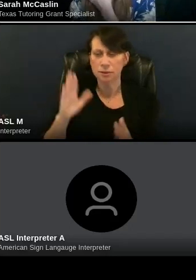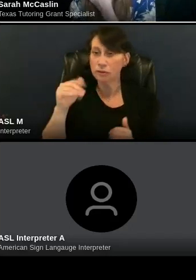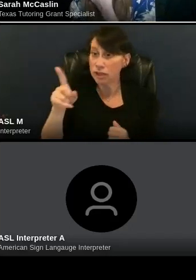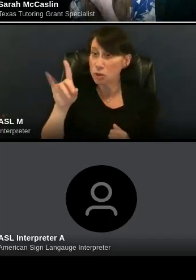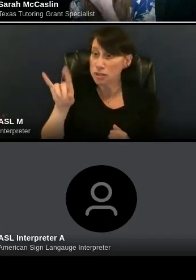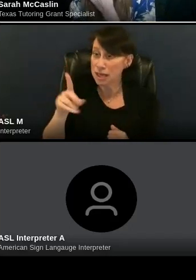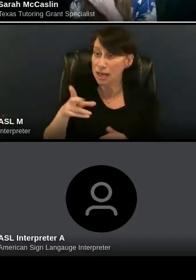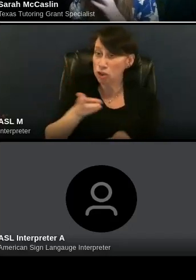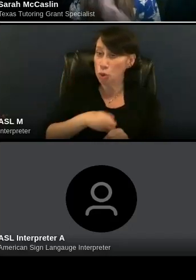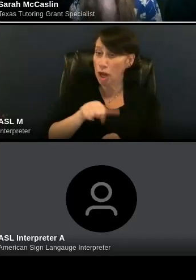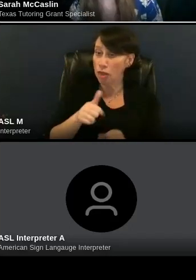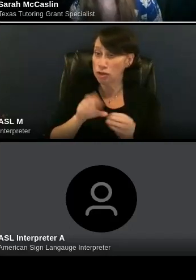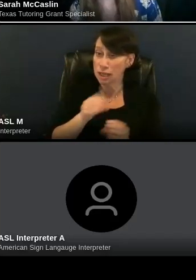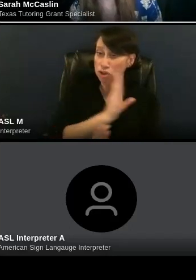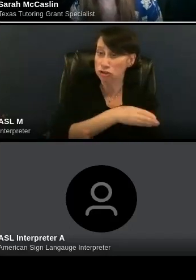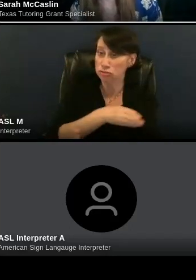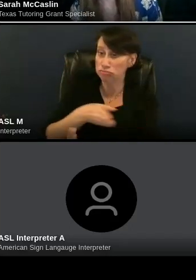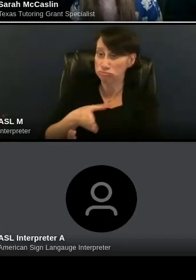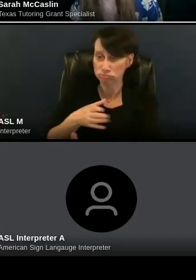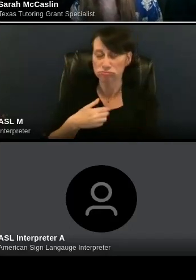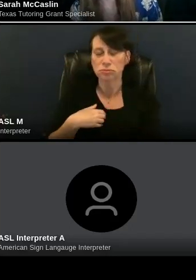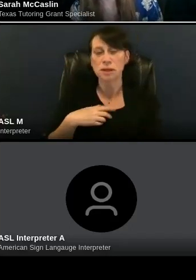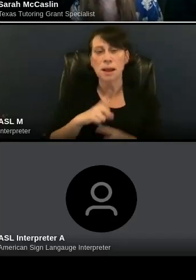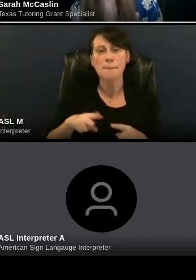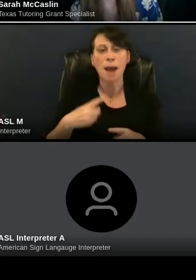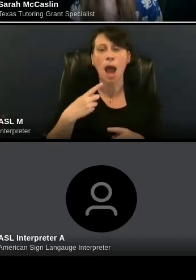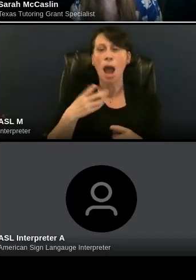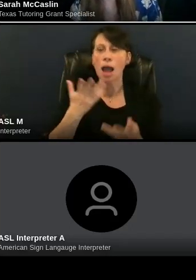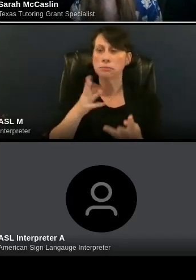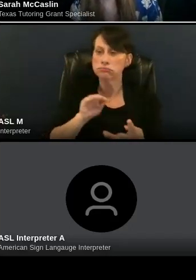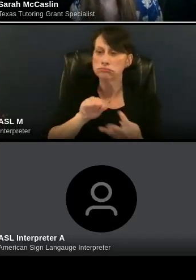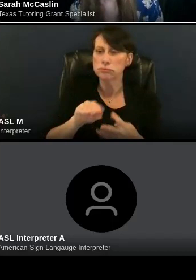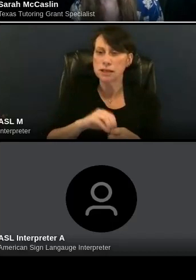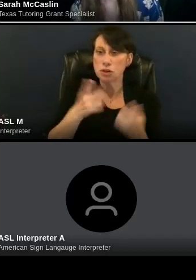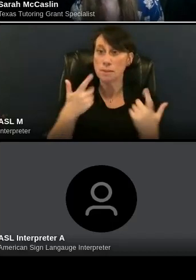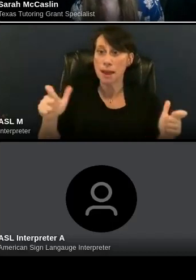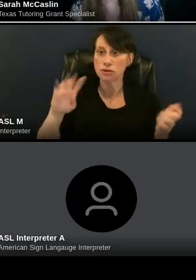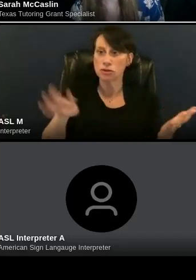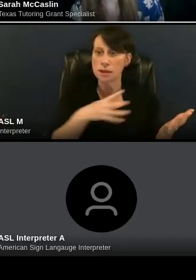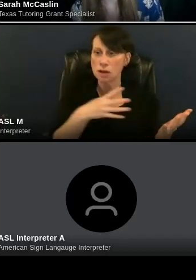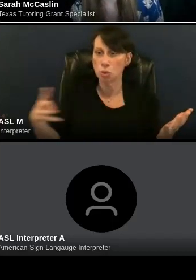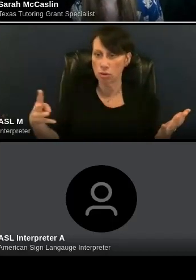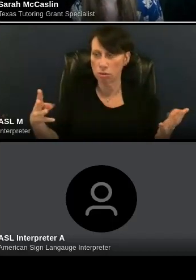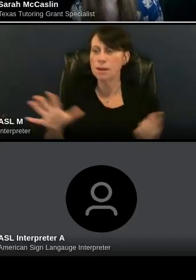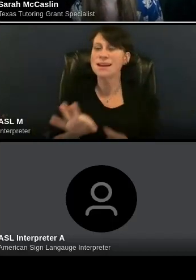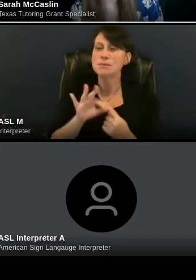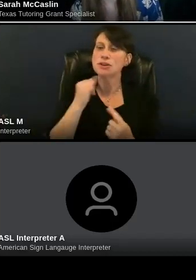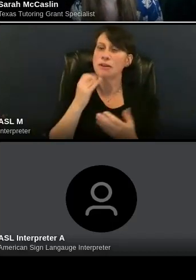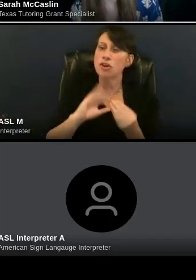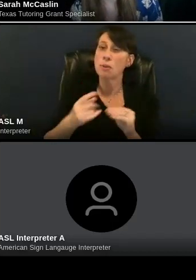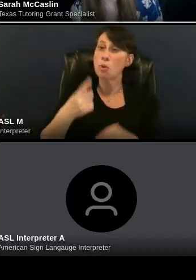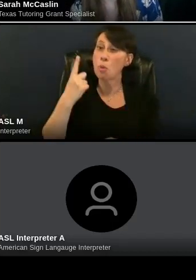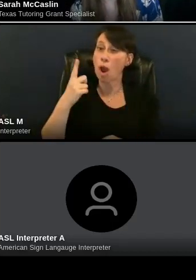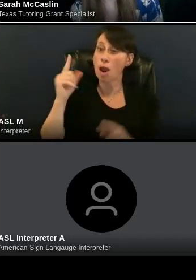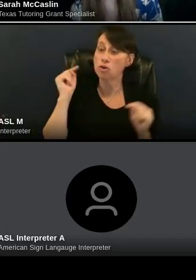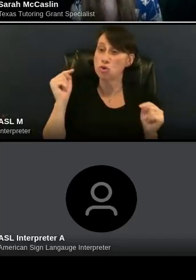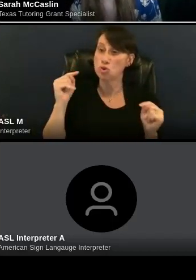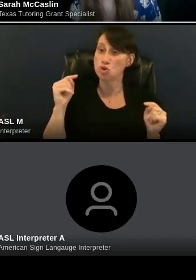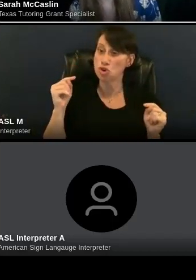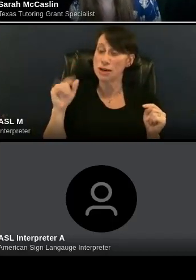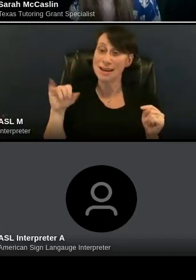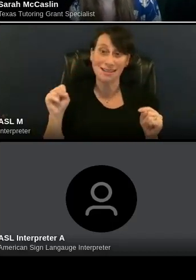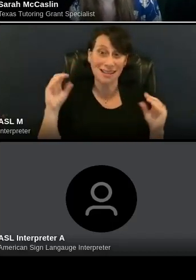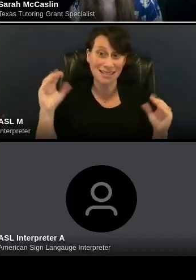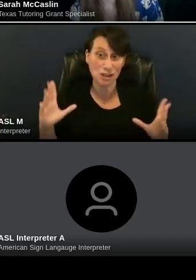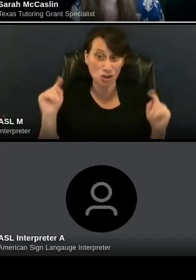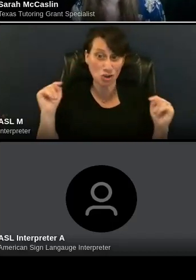of the previous sessions, but we look at integrating it into the master schedule, especially if your number one tutor is a teacher tutor